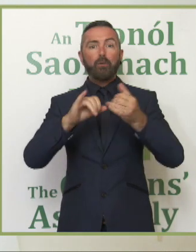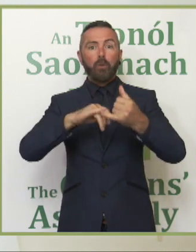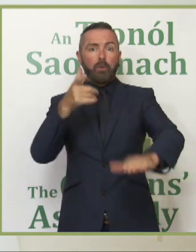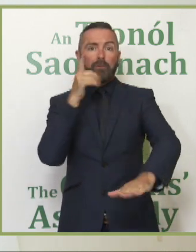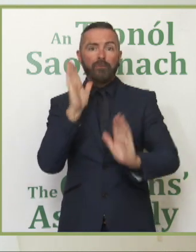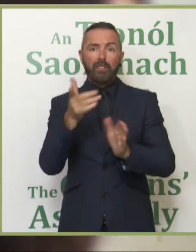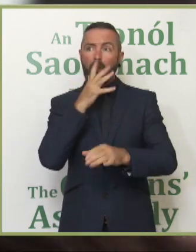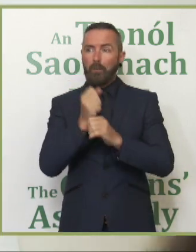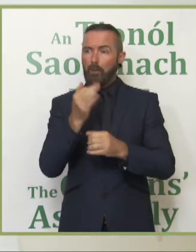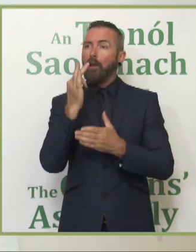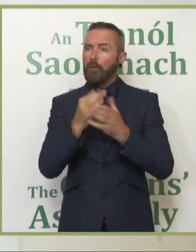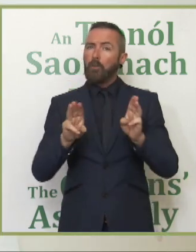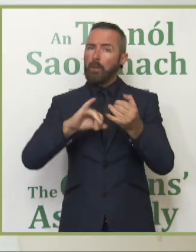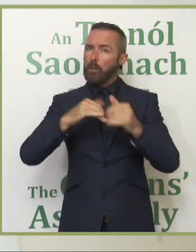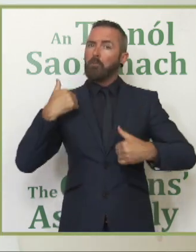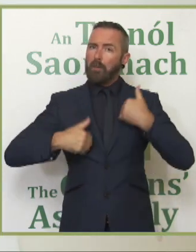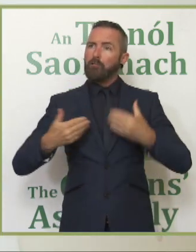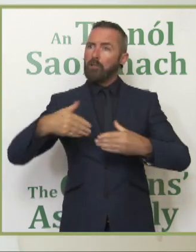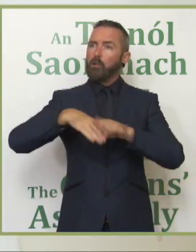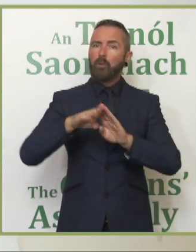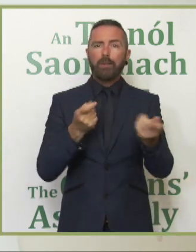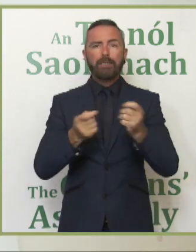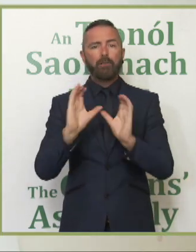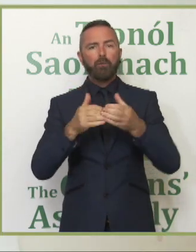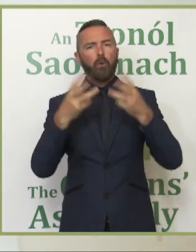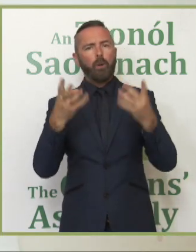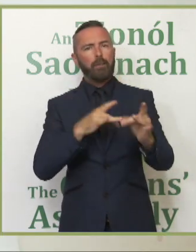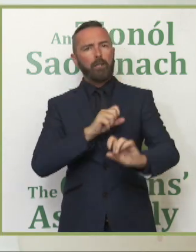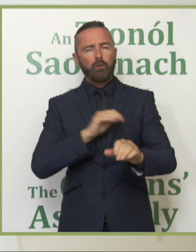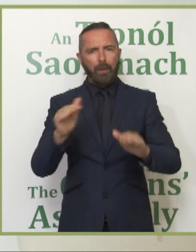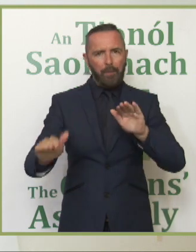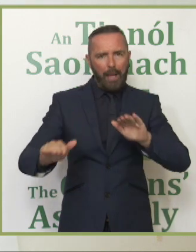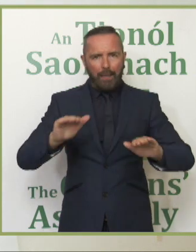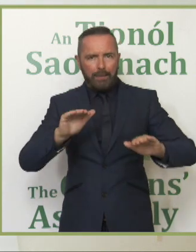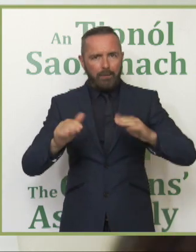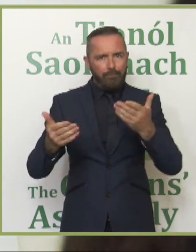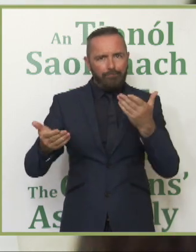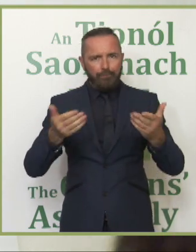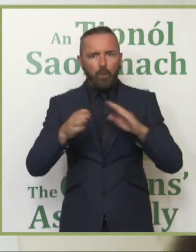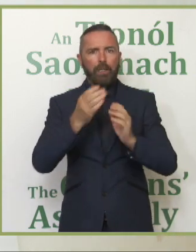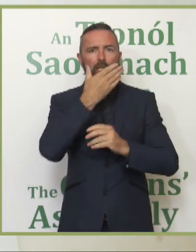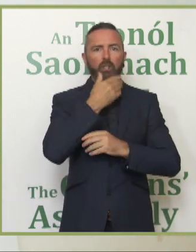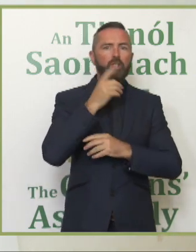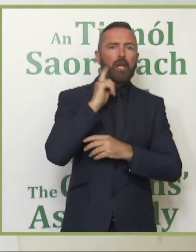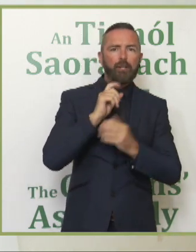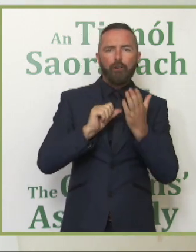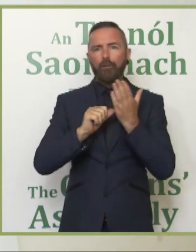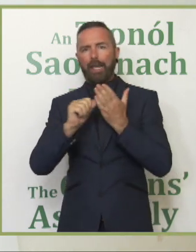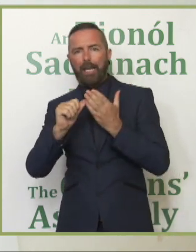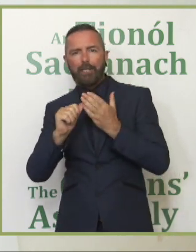about. We have got some expressions of interest in, and as I said, we just want to make sure we get the balance and mix between gender and age and various